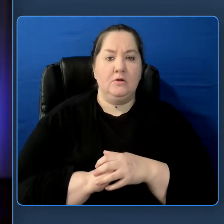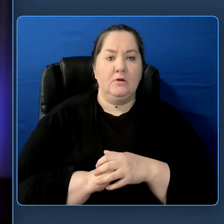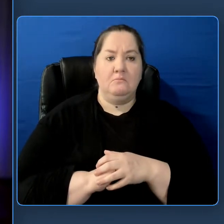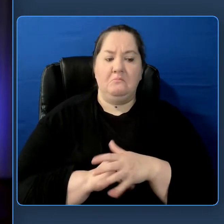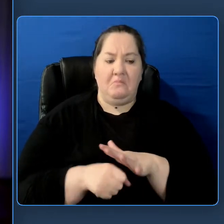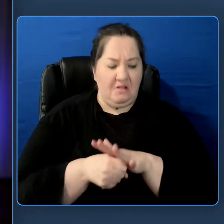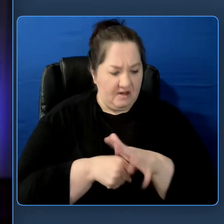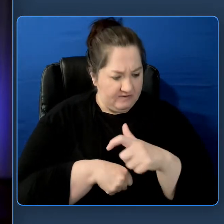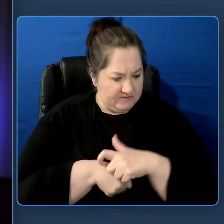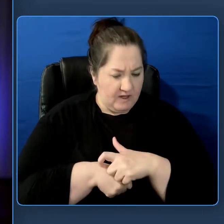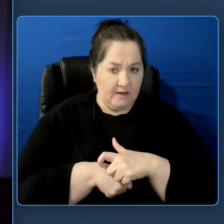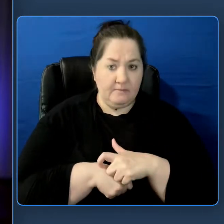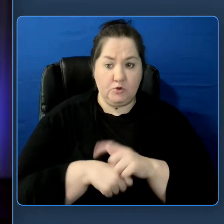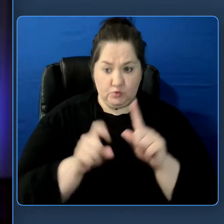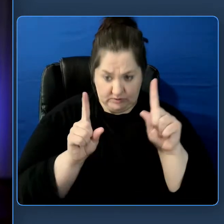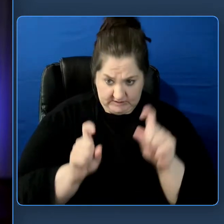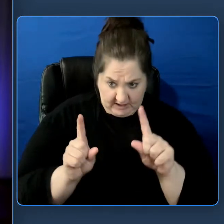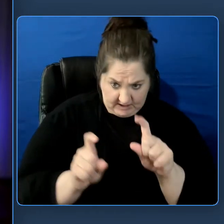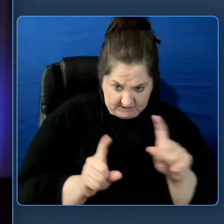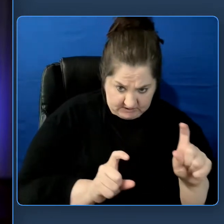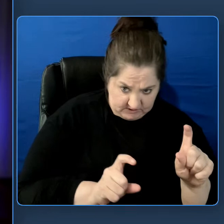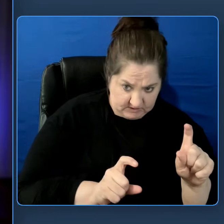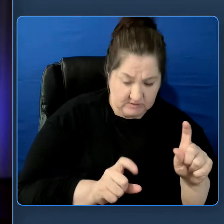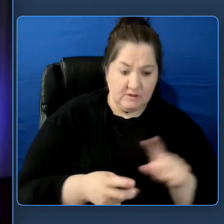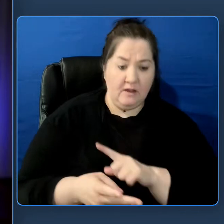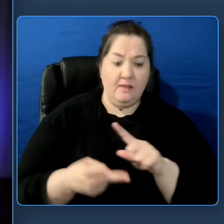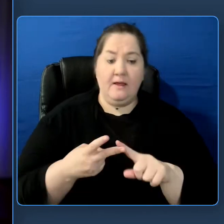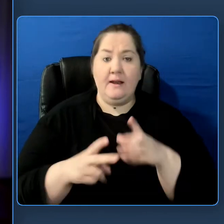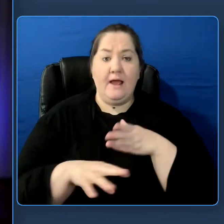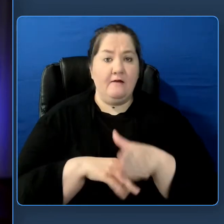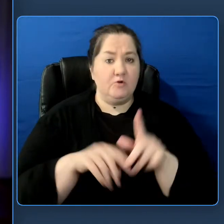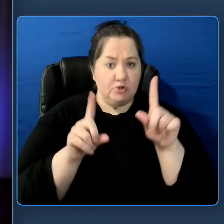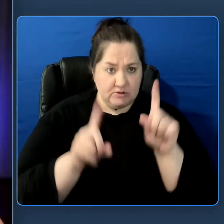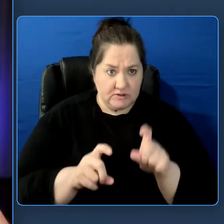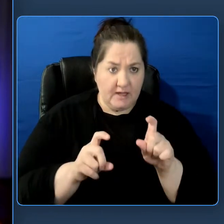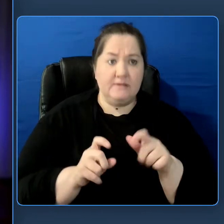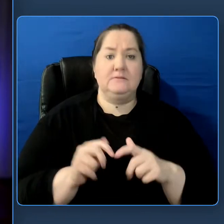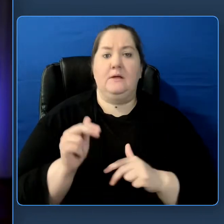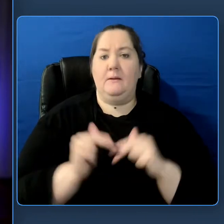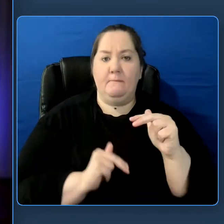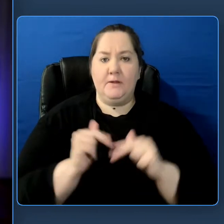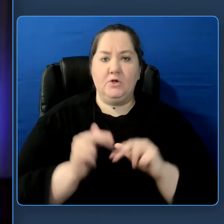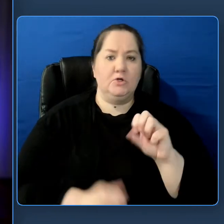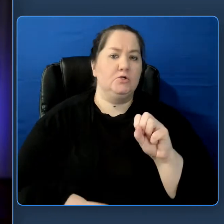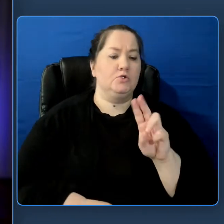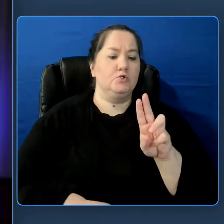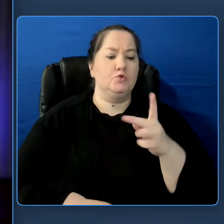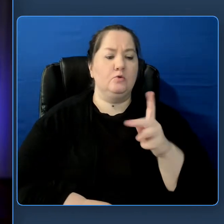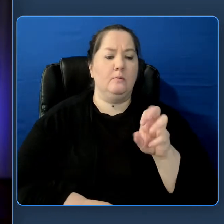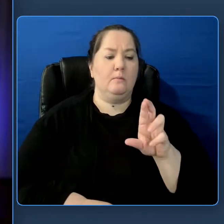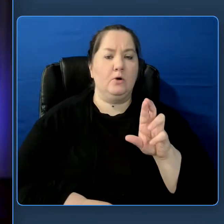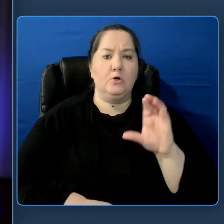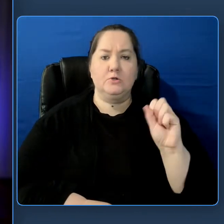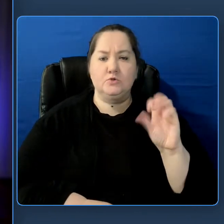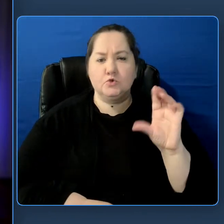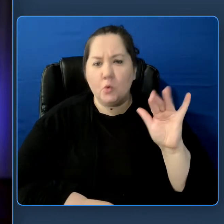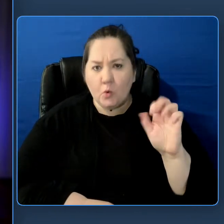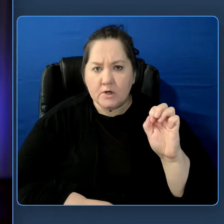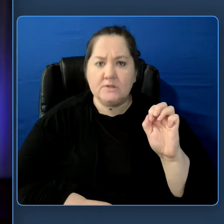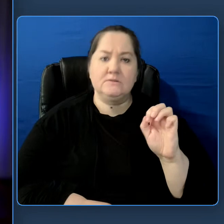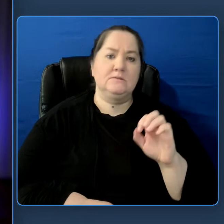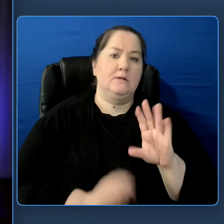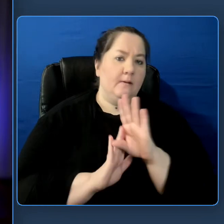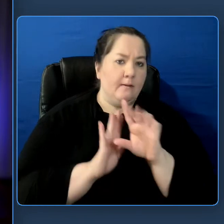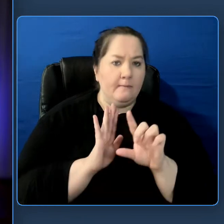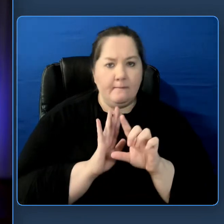have plenty of time to A, do the test, and then B, right after we do the test, they build the super sources and things, some back end things.